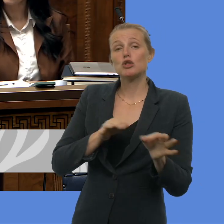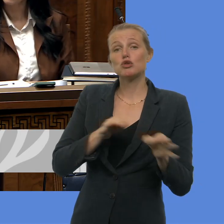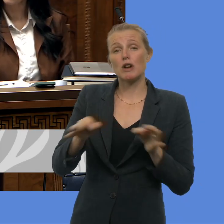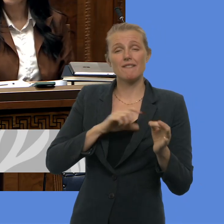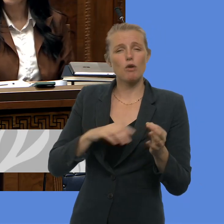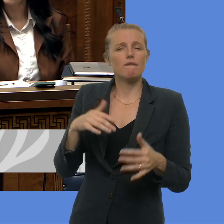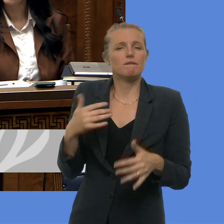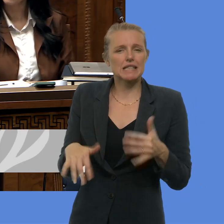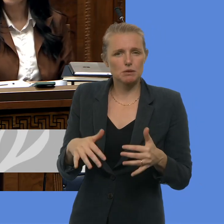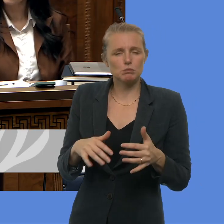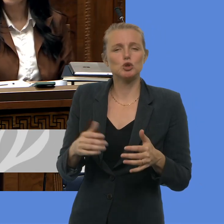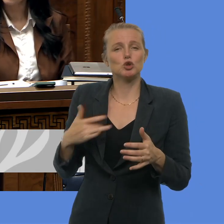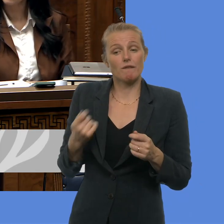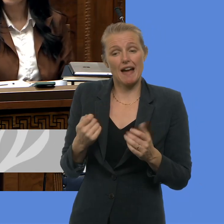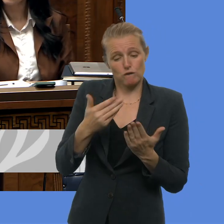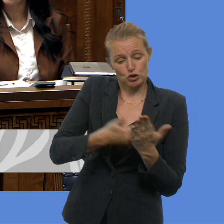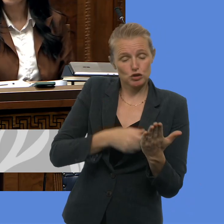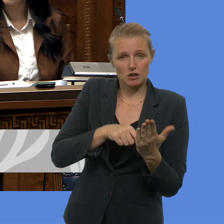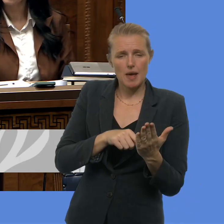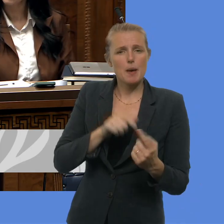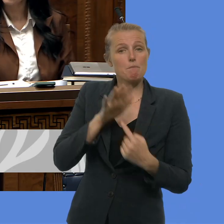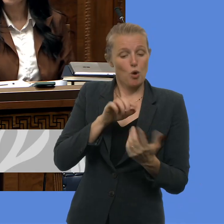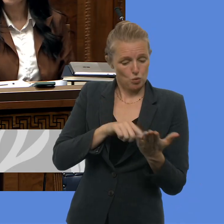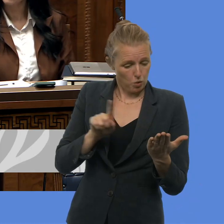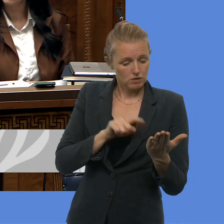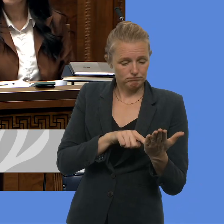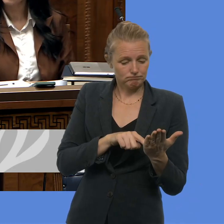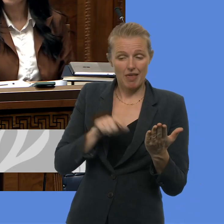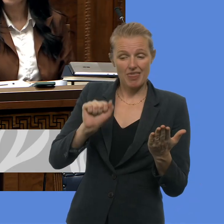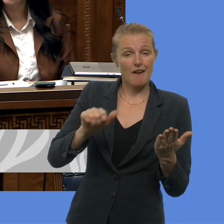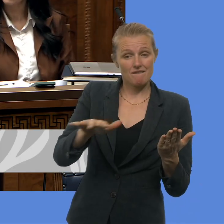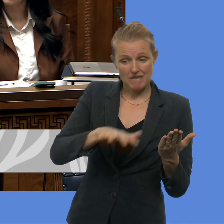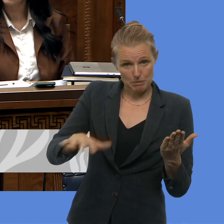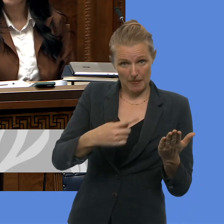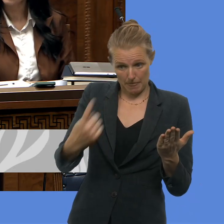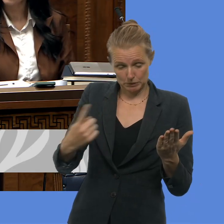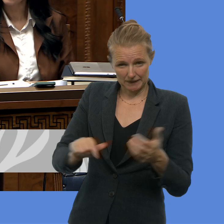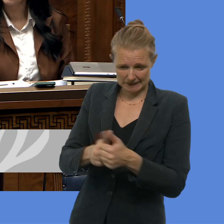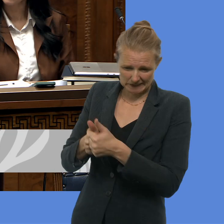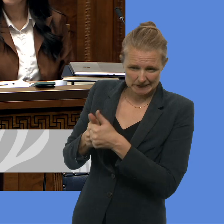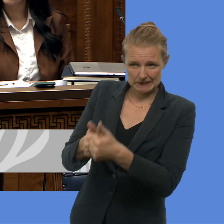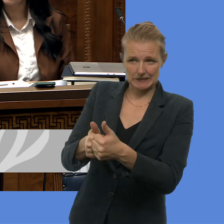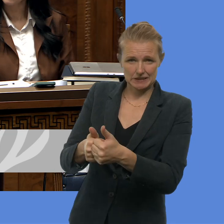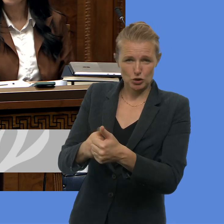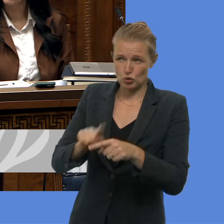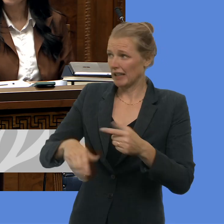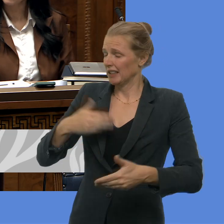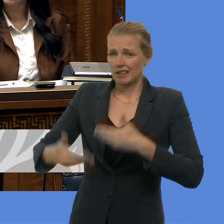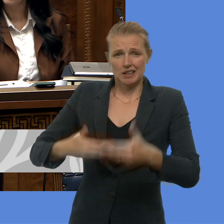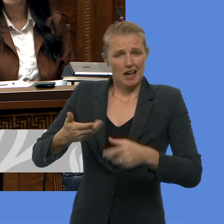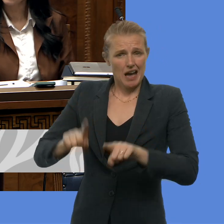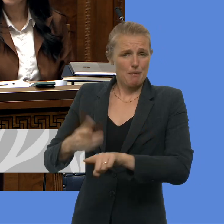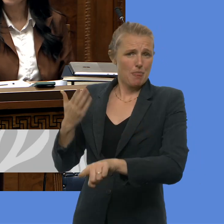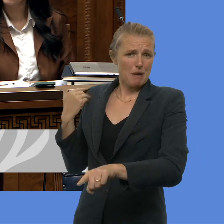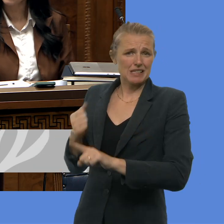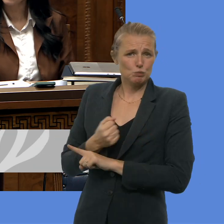is to provide support for victims and survivors, for their families as they move forward from experiences of the past. The strategy also recognises the